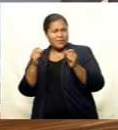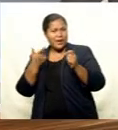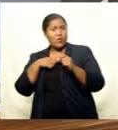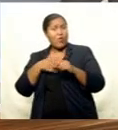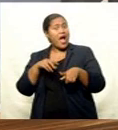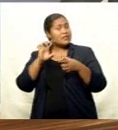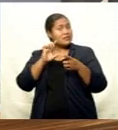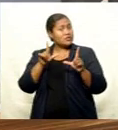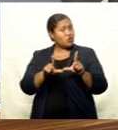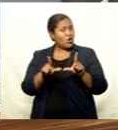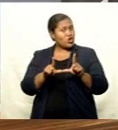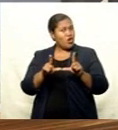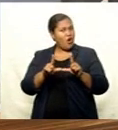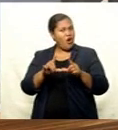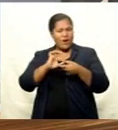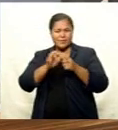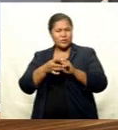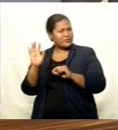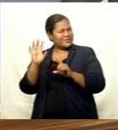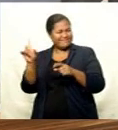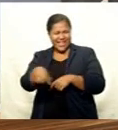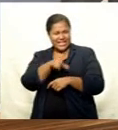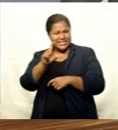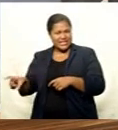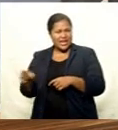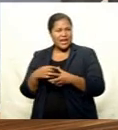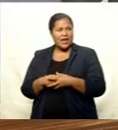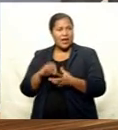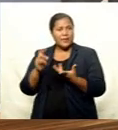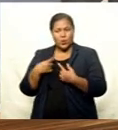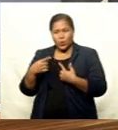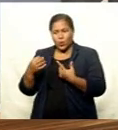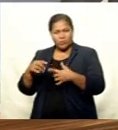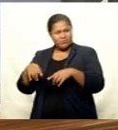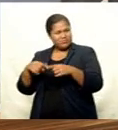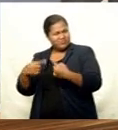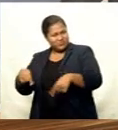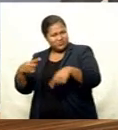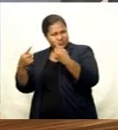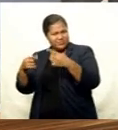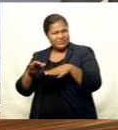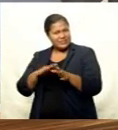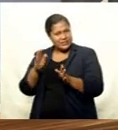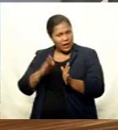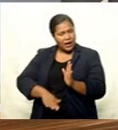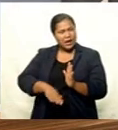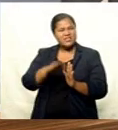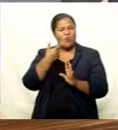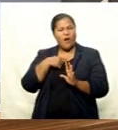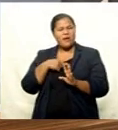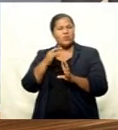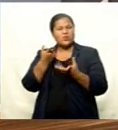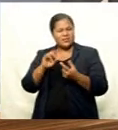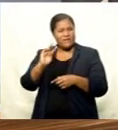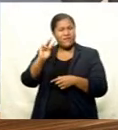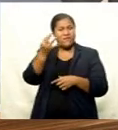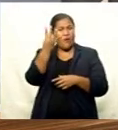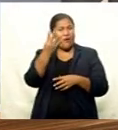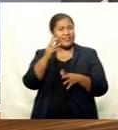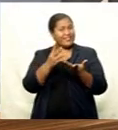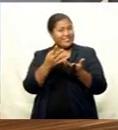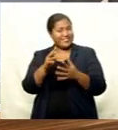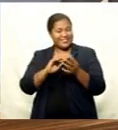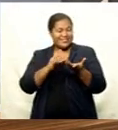to be called off. Opposition to the Games appears to be increasing as Japan endures a fourth wave of COVID infections. The